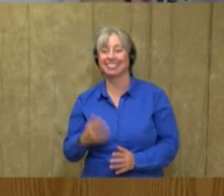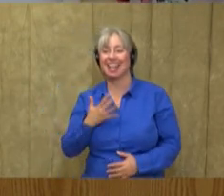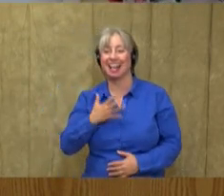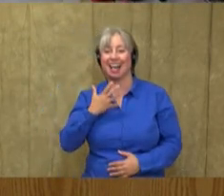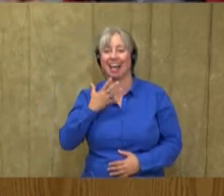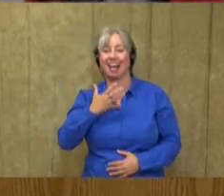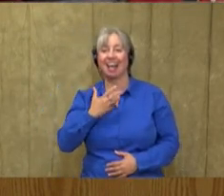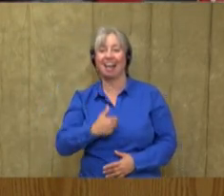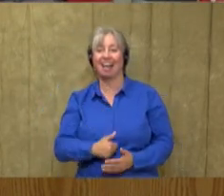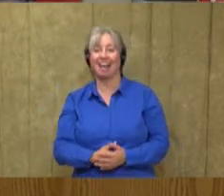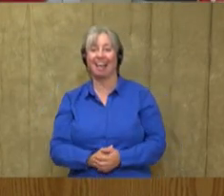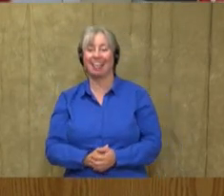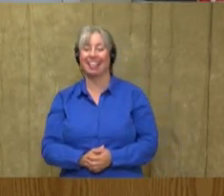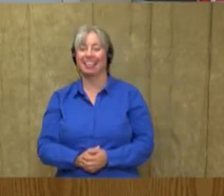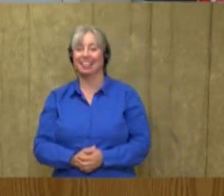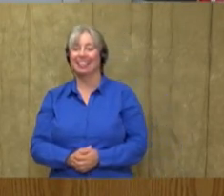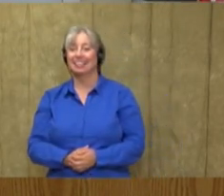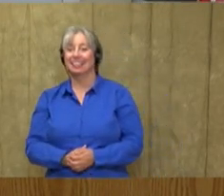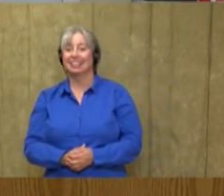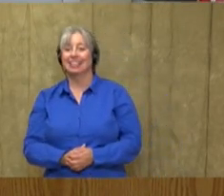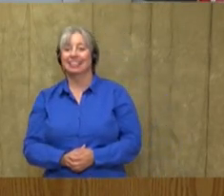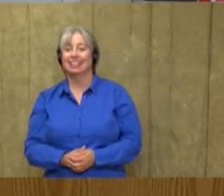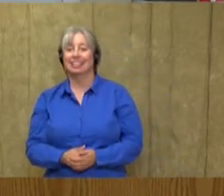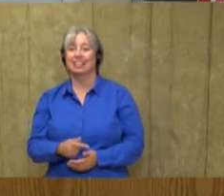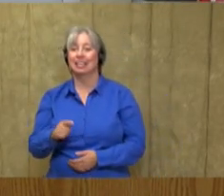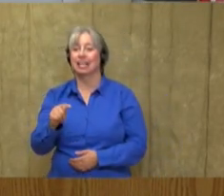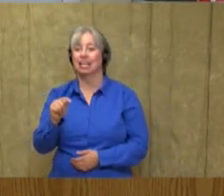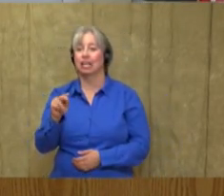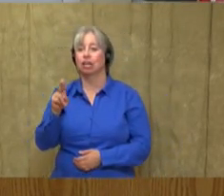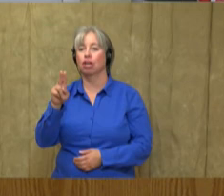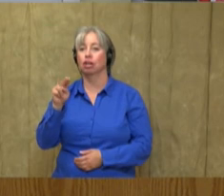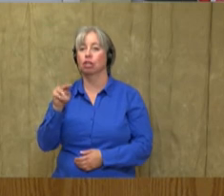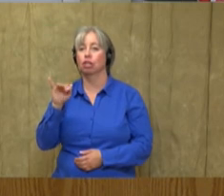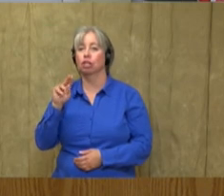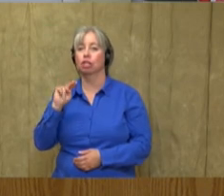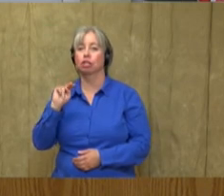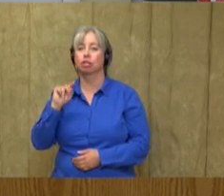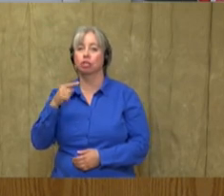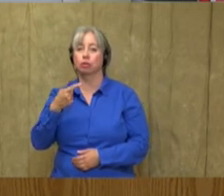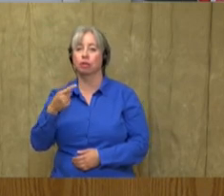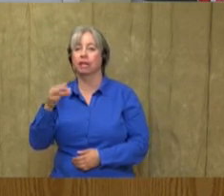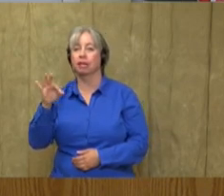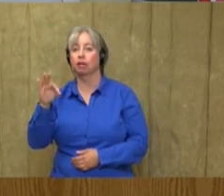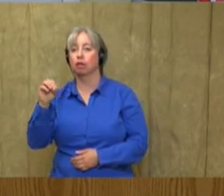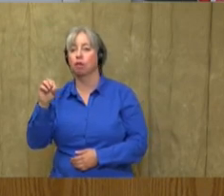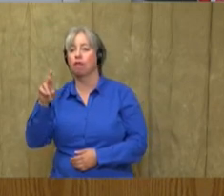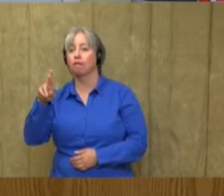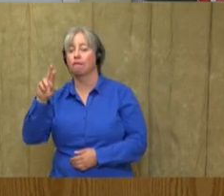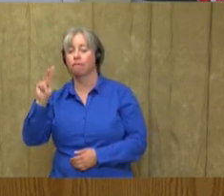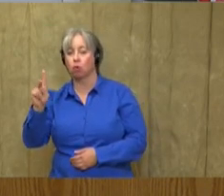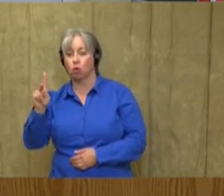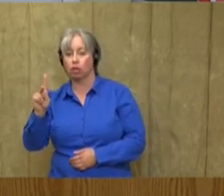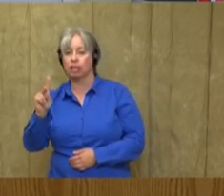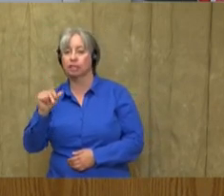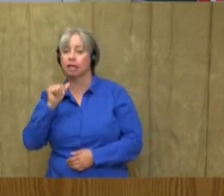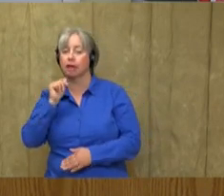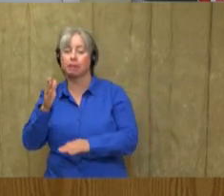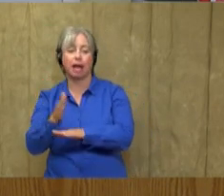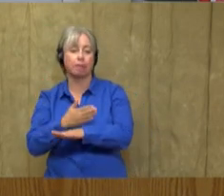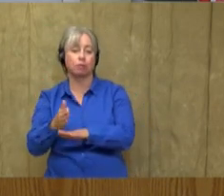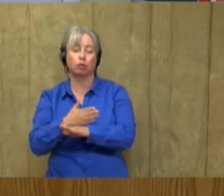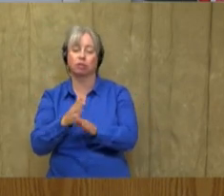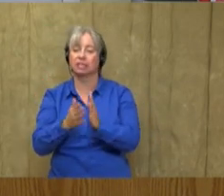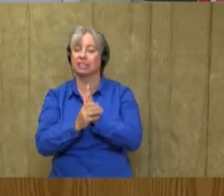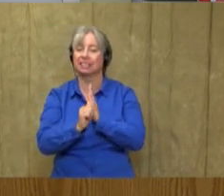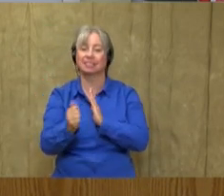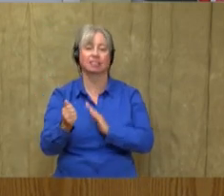Now here we are with our tuning forks. So tuning forks are kind of neat. I am not musically inclined at all, but I've seen my students